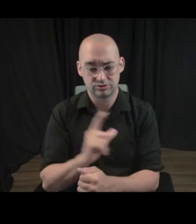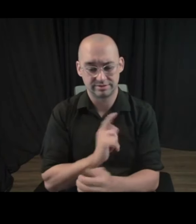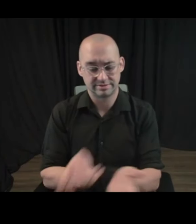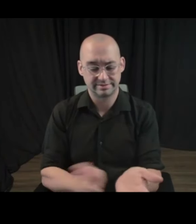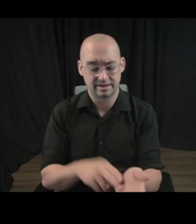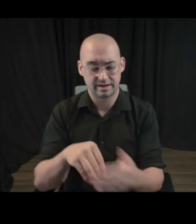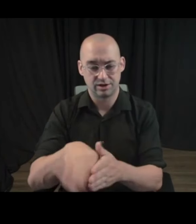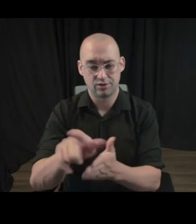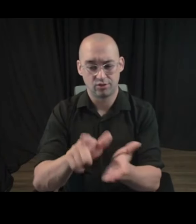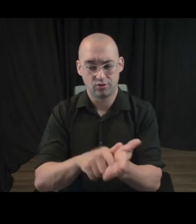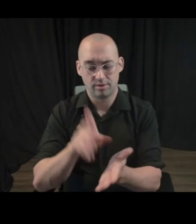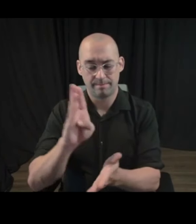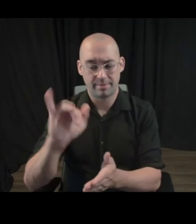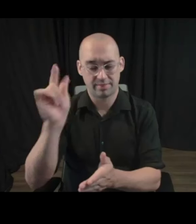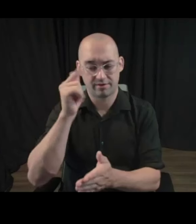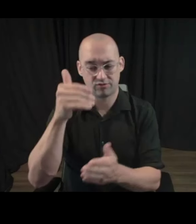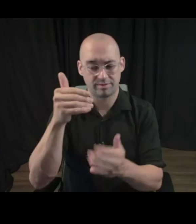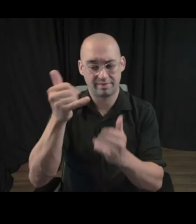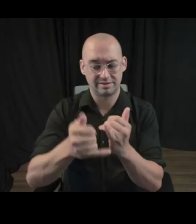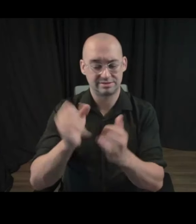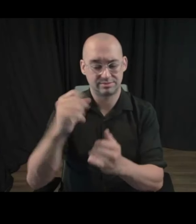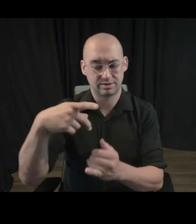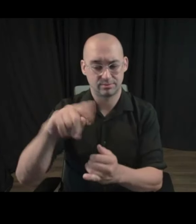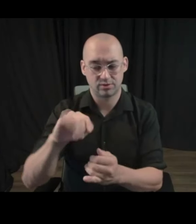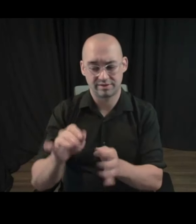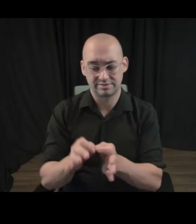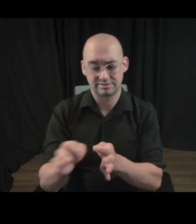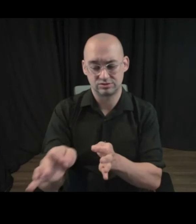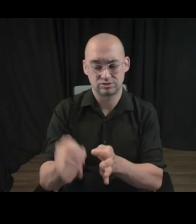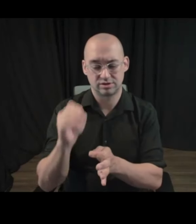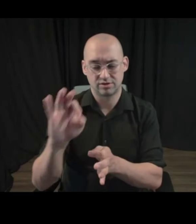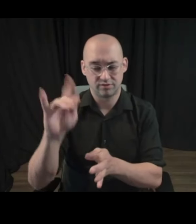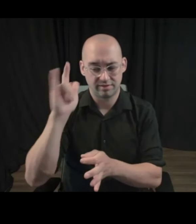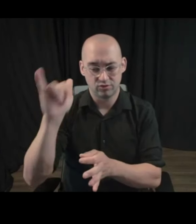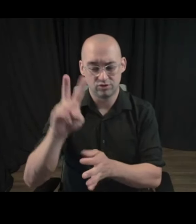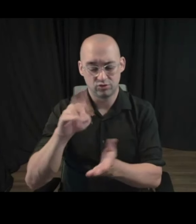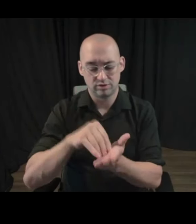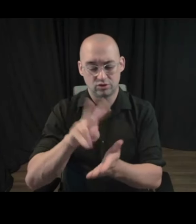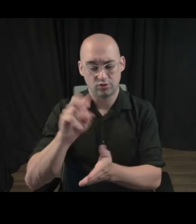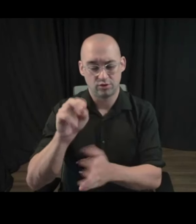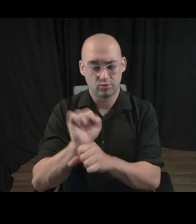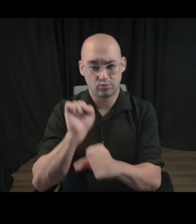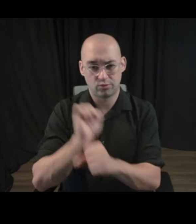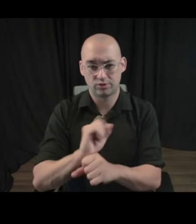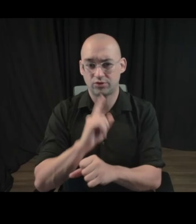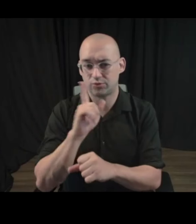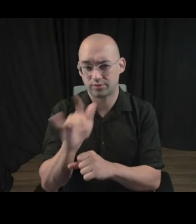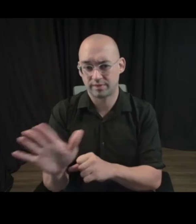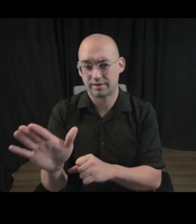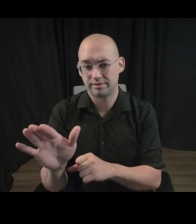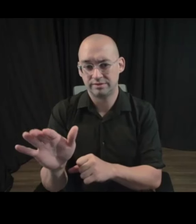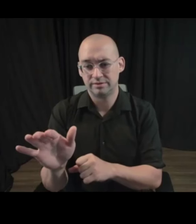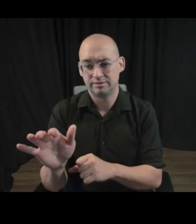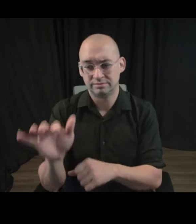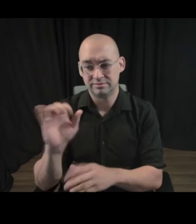governor last September. And it is an extension of our California 2030 work, which is really the